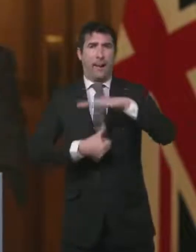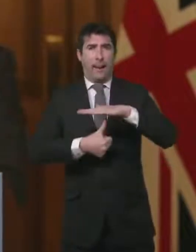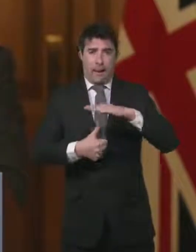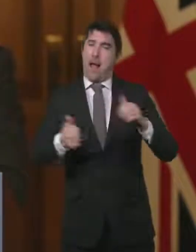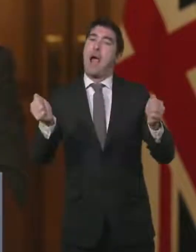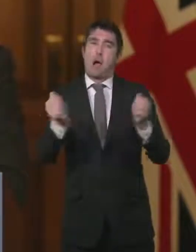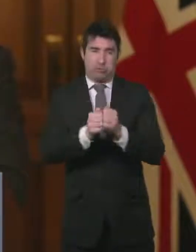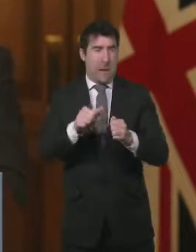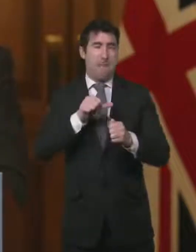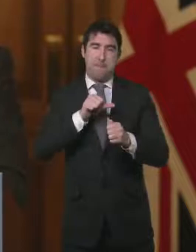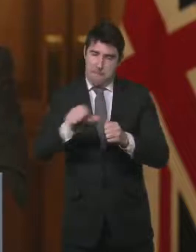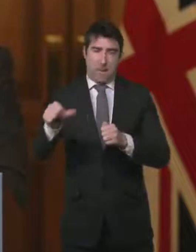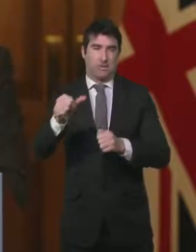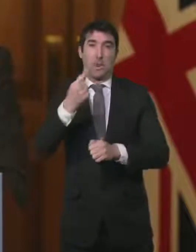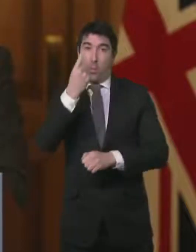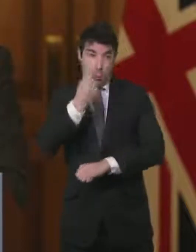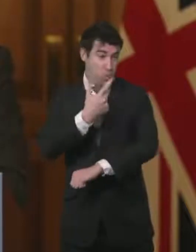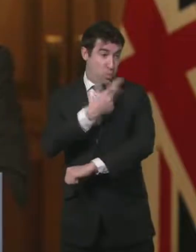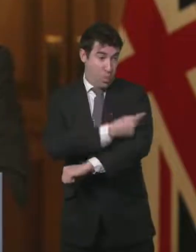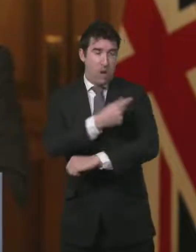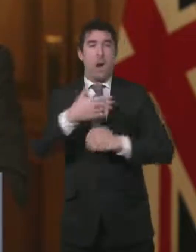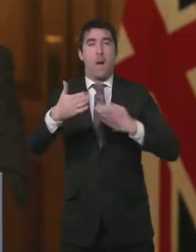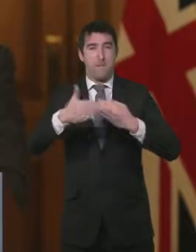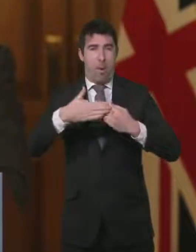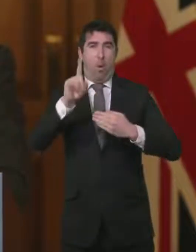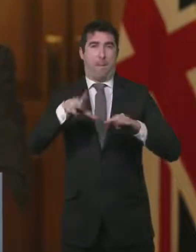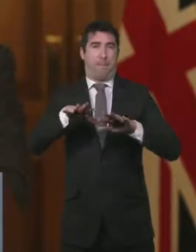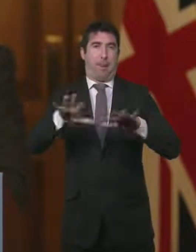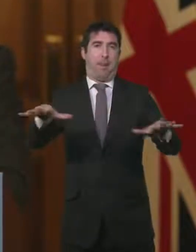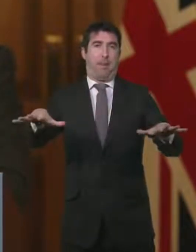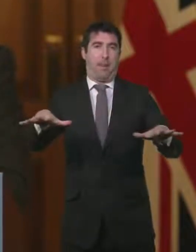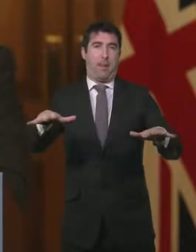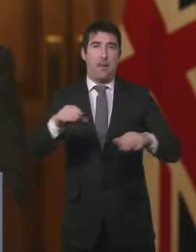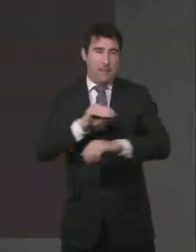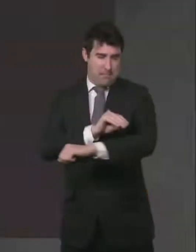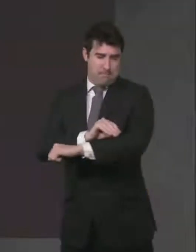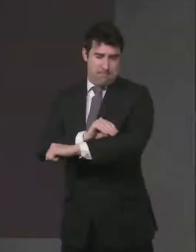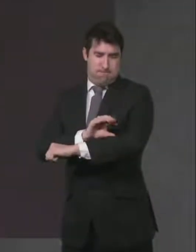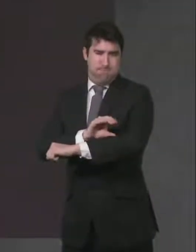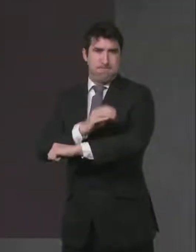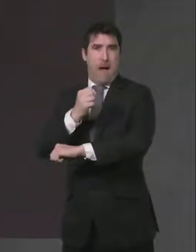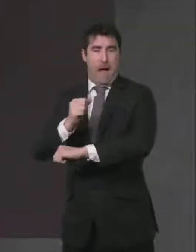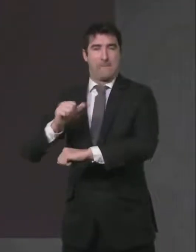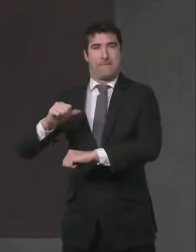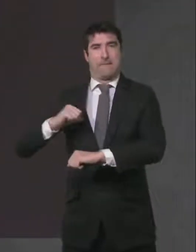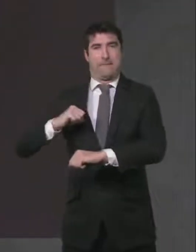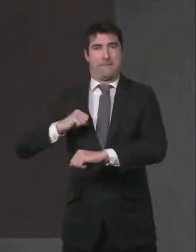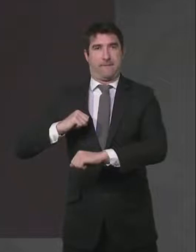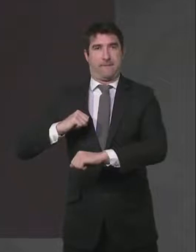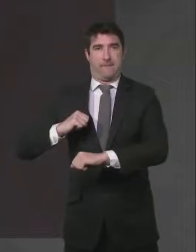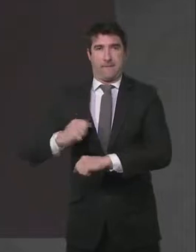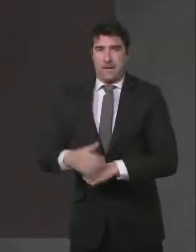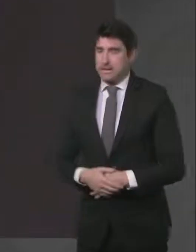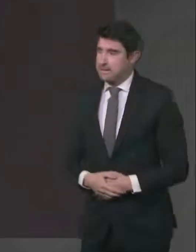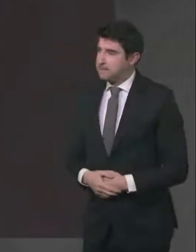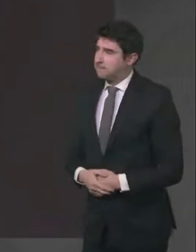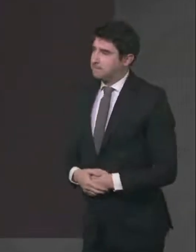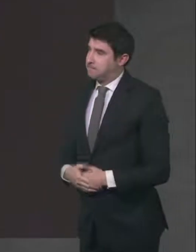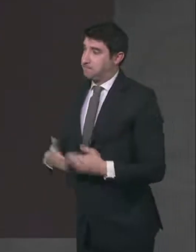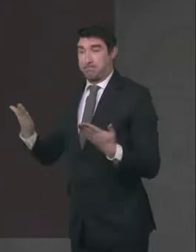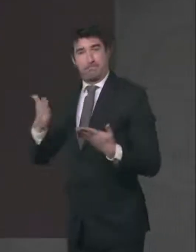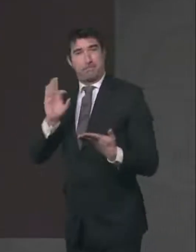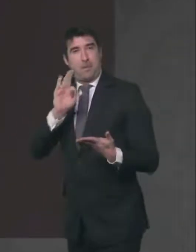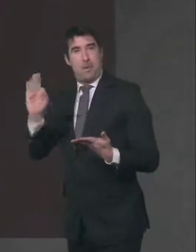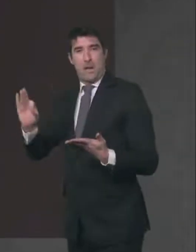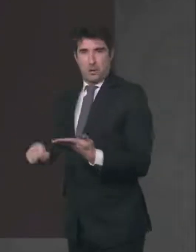and from the media. First, Cameron in Buckinghamshire. hi There are Cameron. reports the Tier 4 restrictions may be in